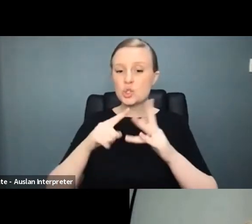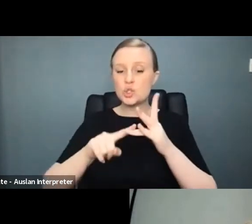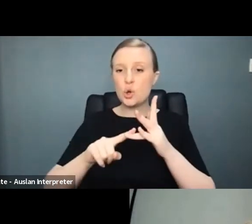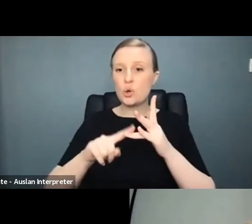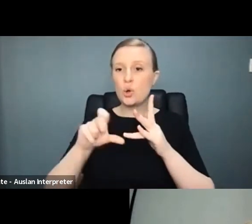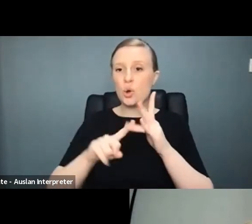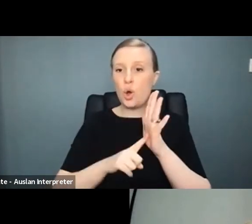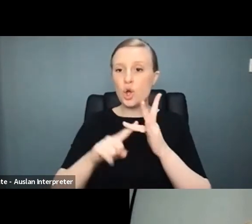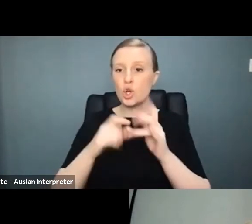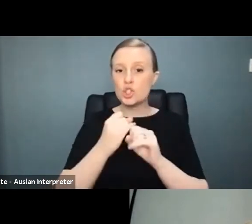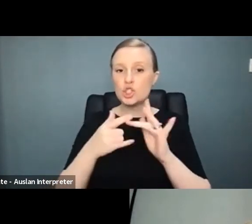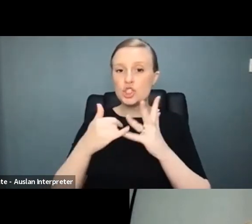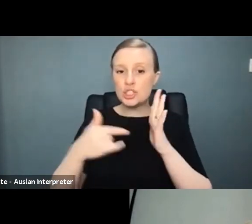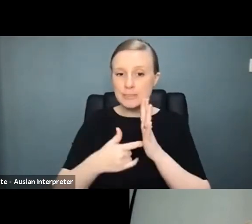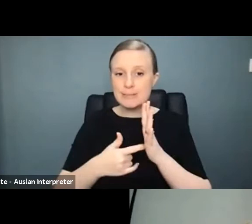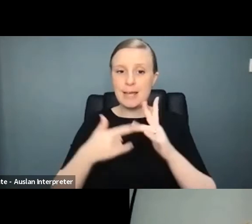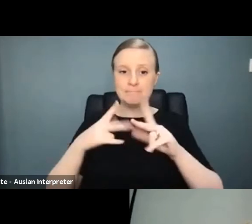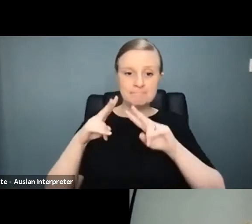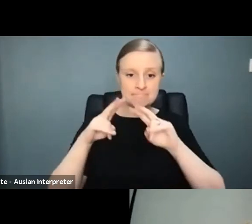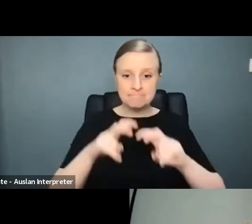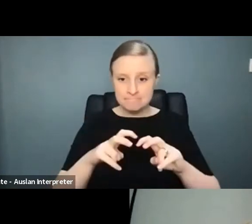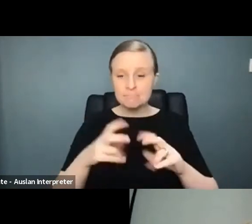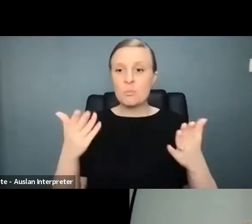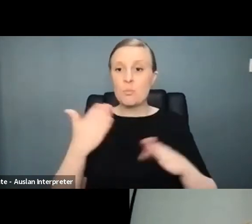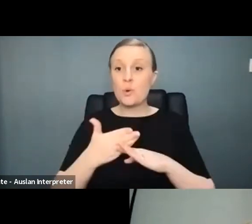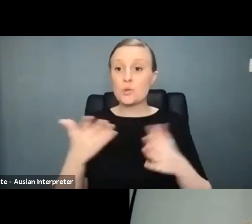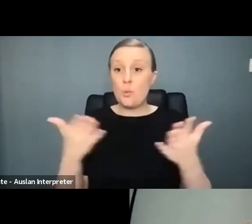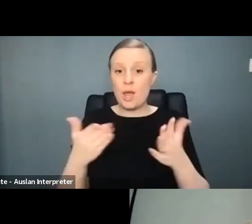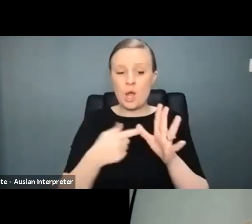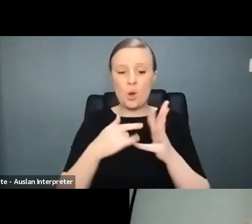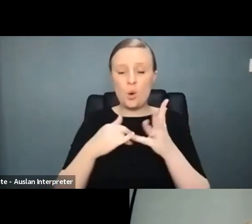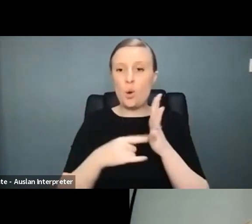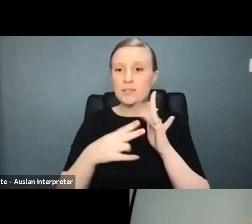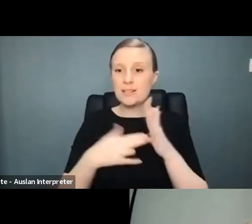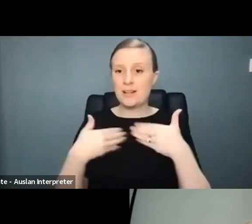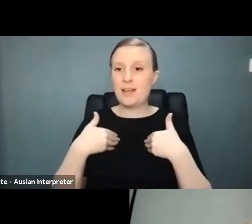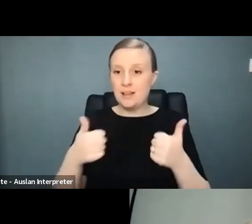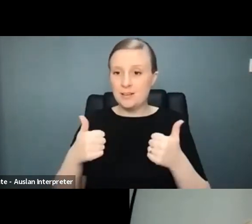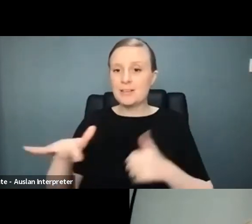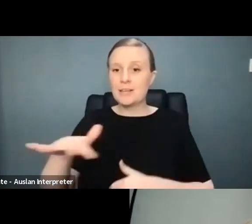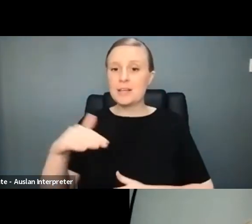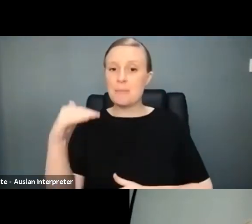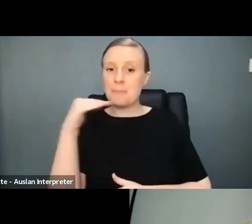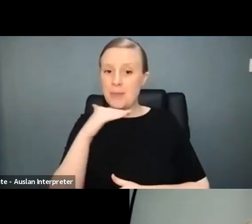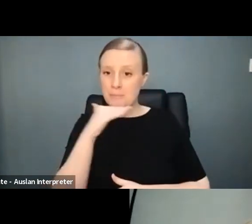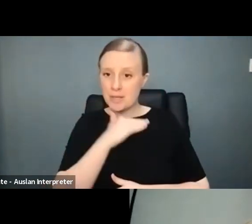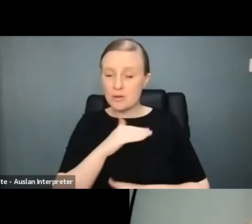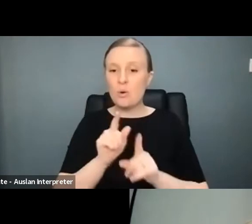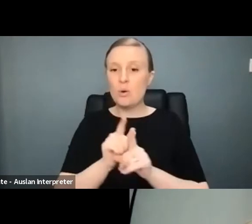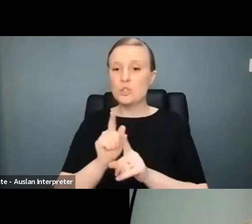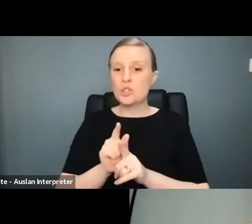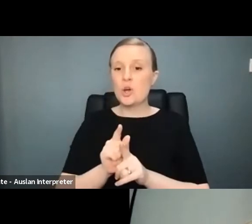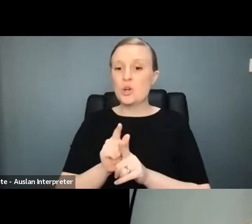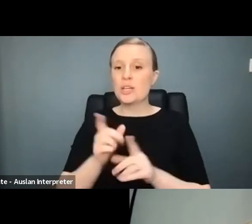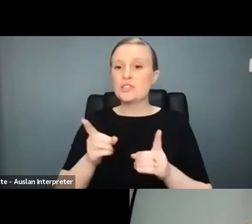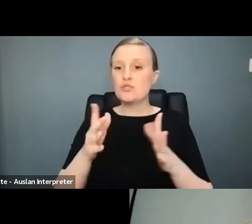Austin Health in Melbourne. Sean is currently the medical director at the Victorian Poisons Information Centre and director of the